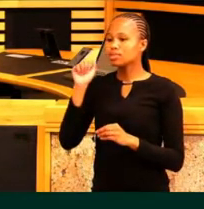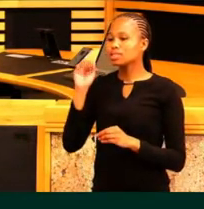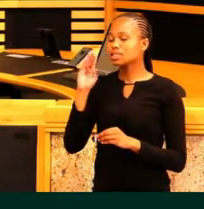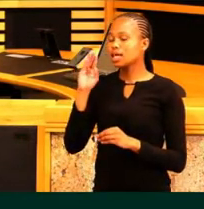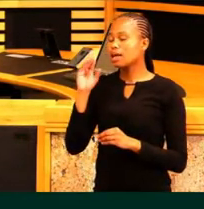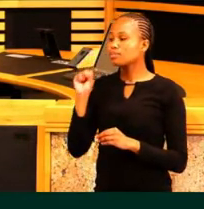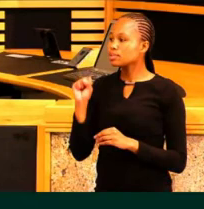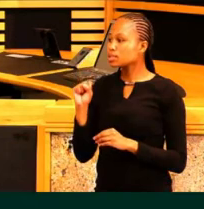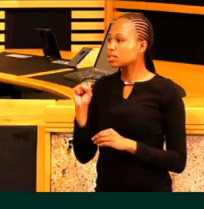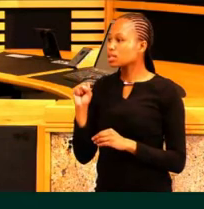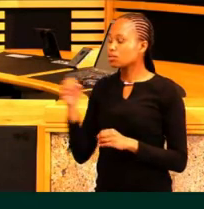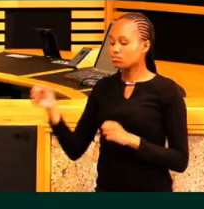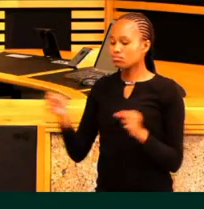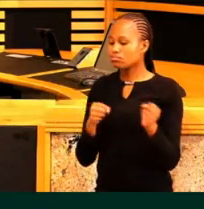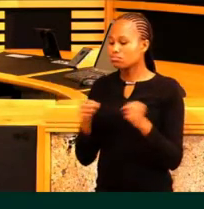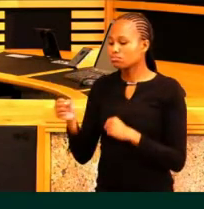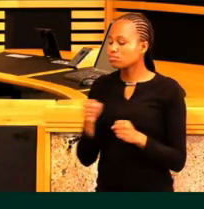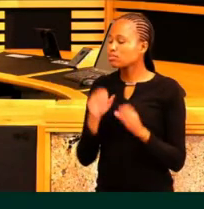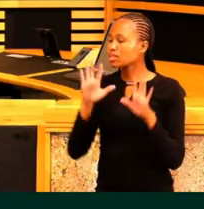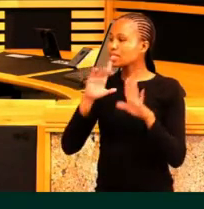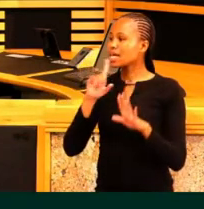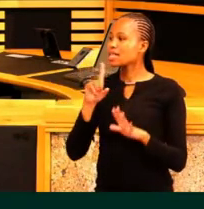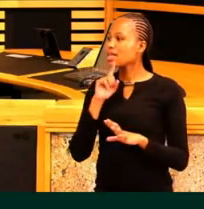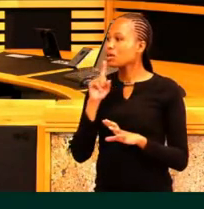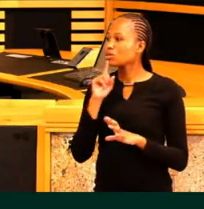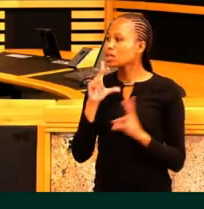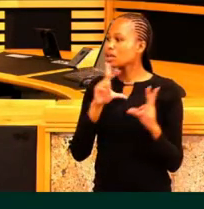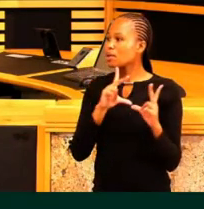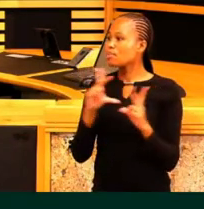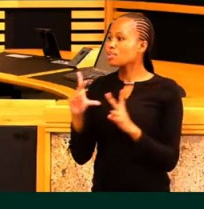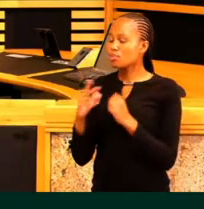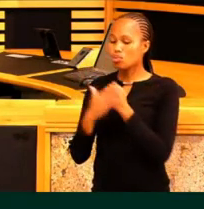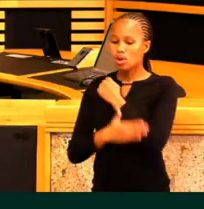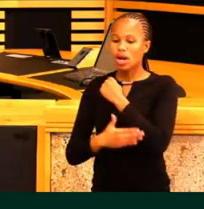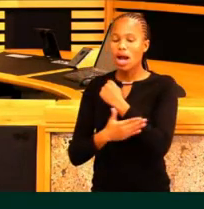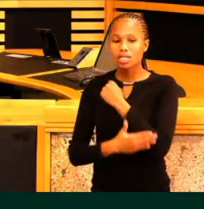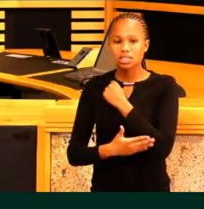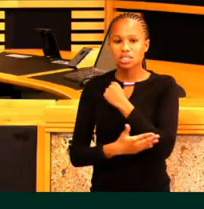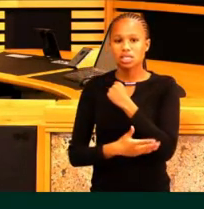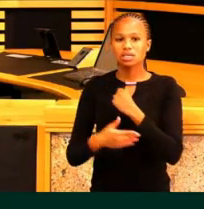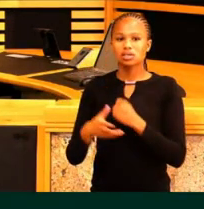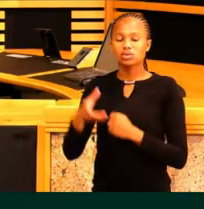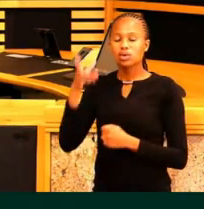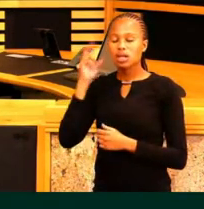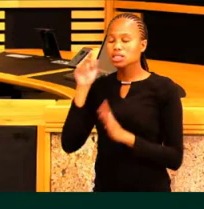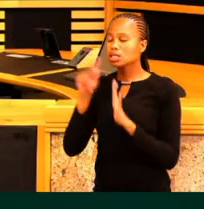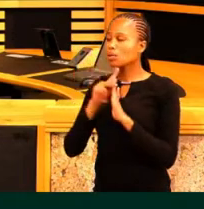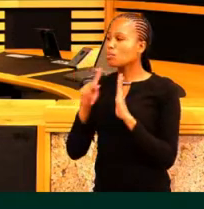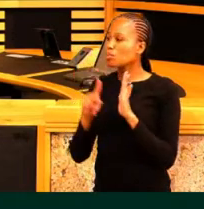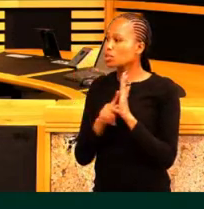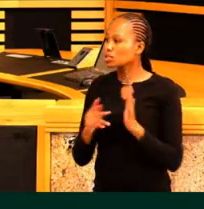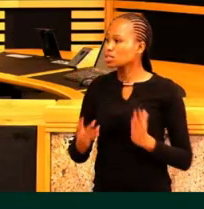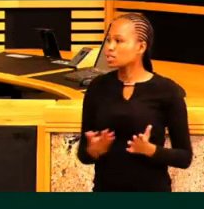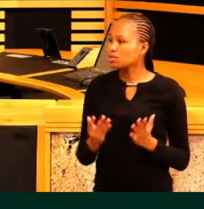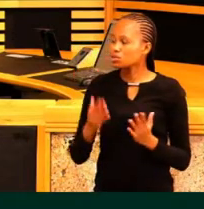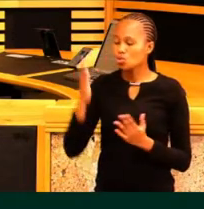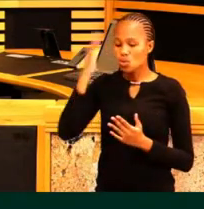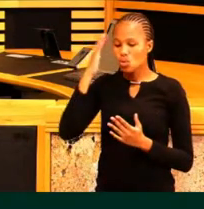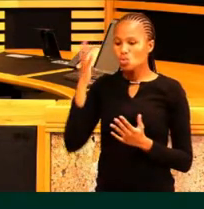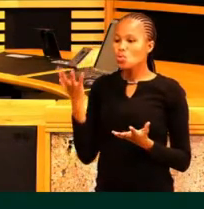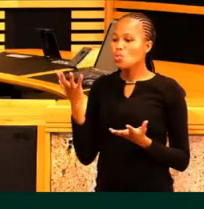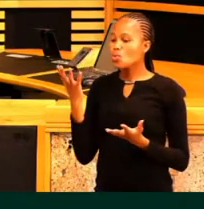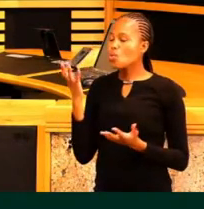recruiting 10 000. young people can provide for enlisting in the police services as you would know when sales